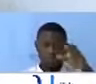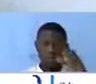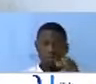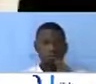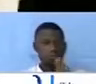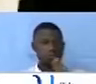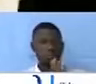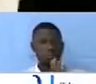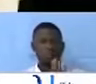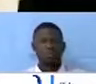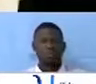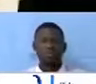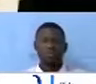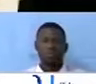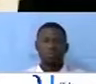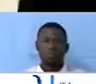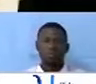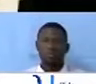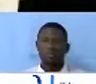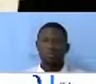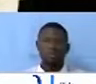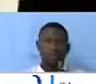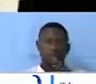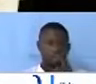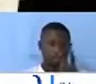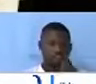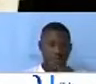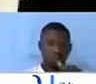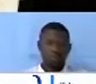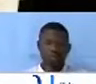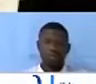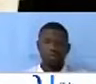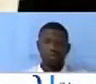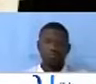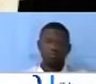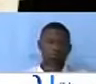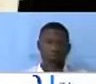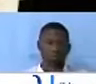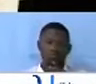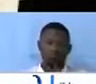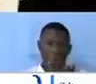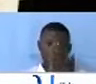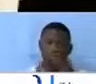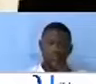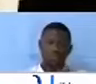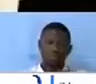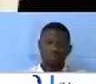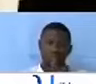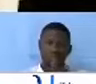on. Second, you are part of the proceedings. You don't want any confrontation, do you?